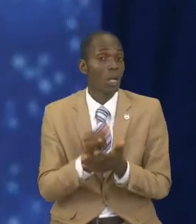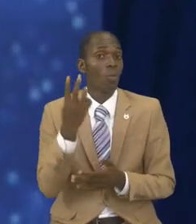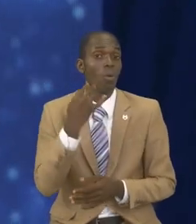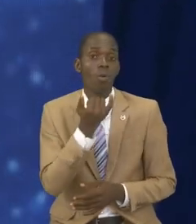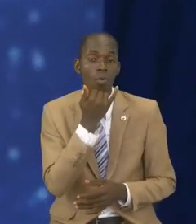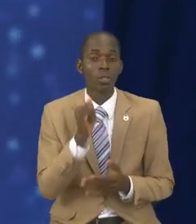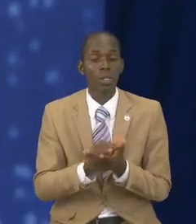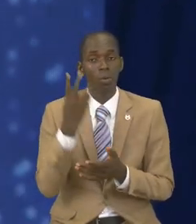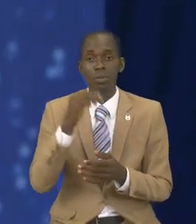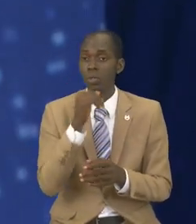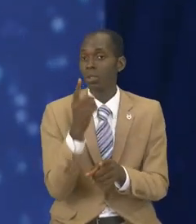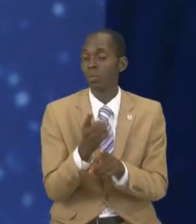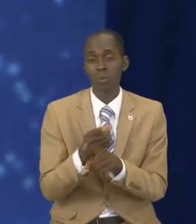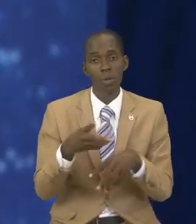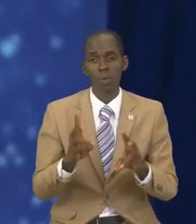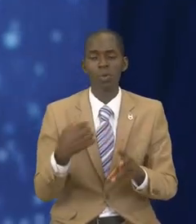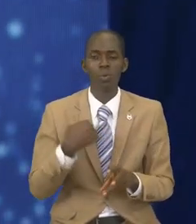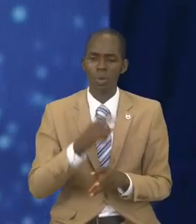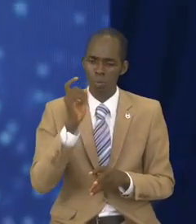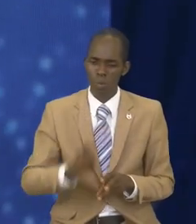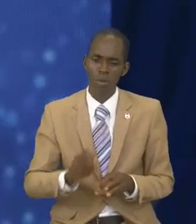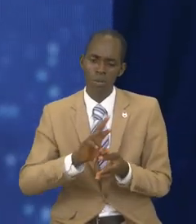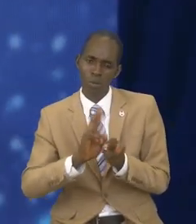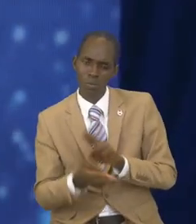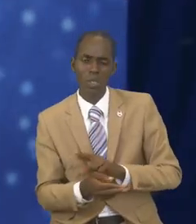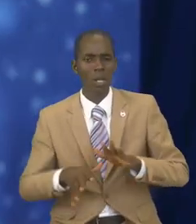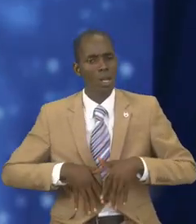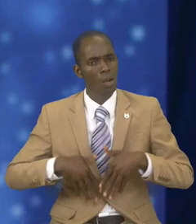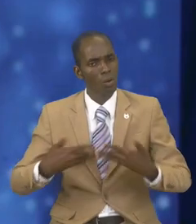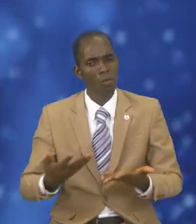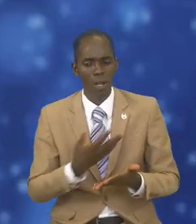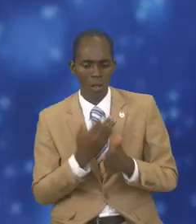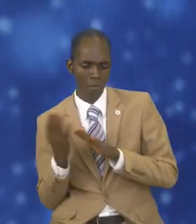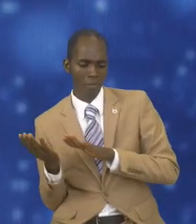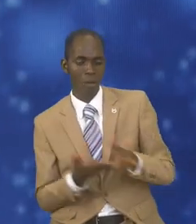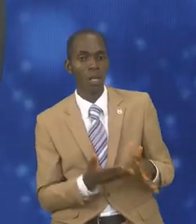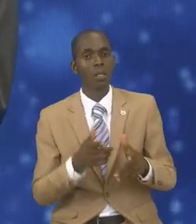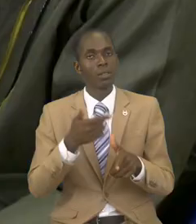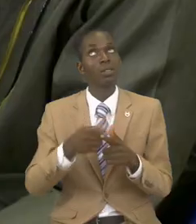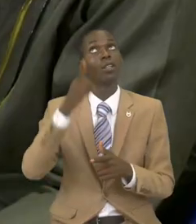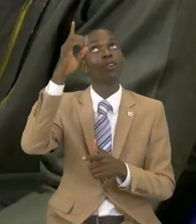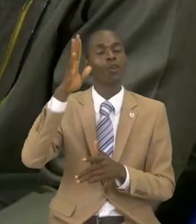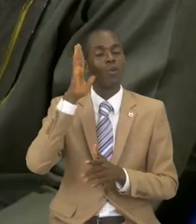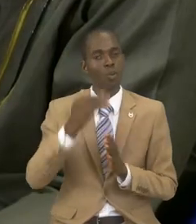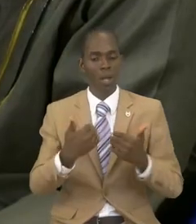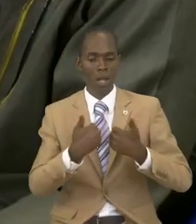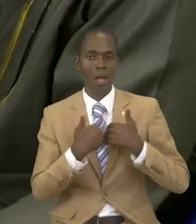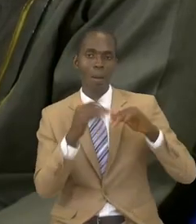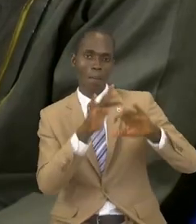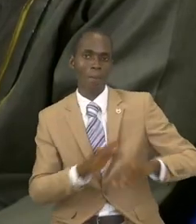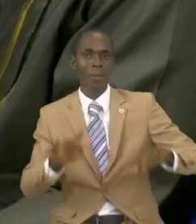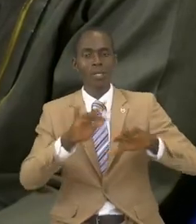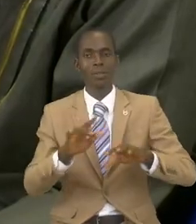that. Then we confess. And then we forsake. And the Lord will have mercy.